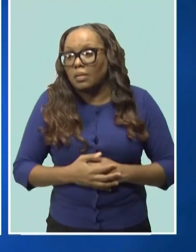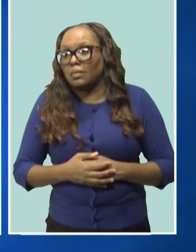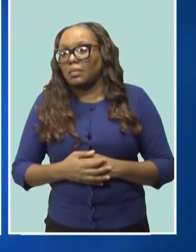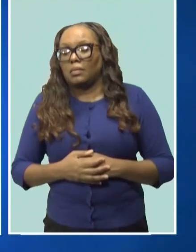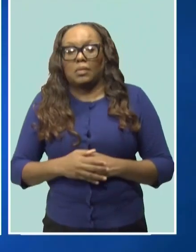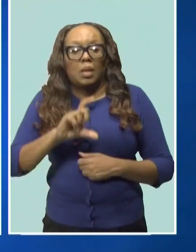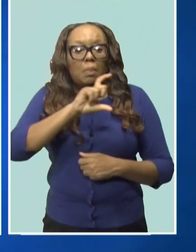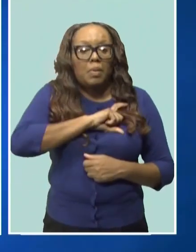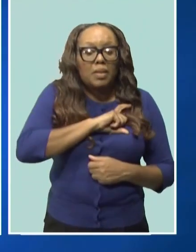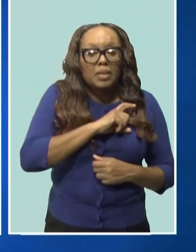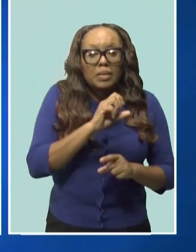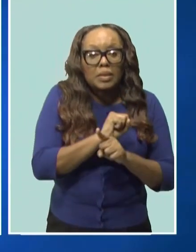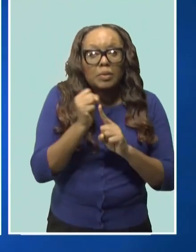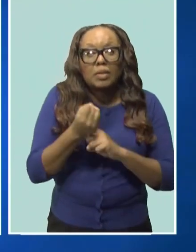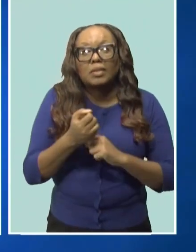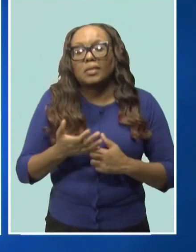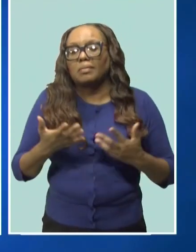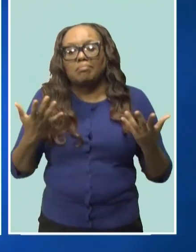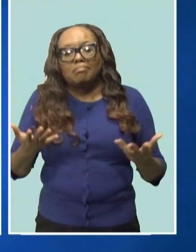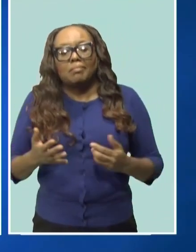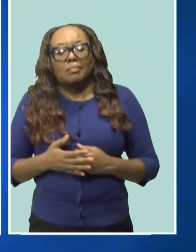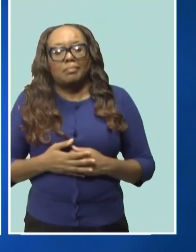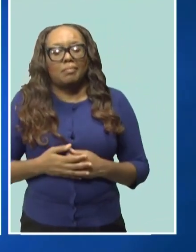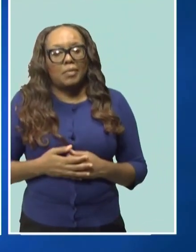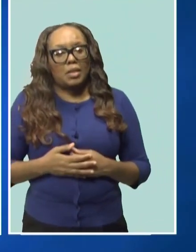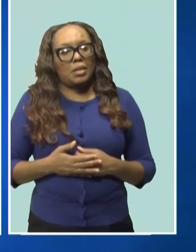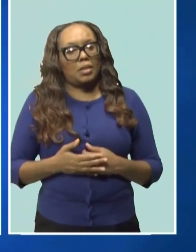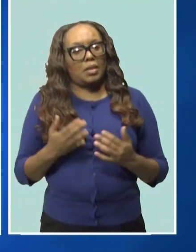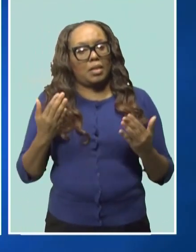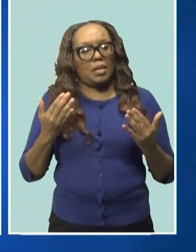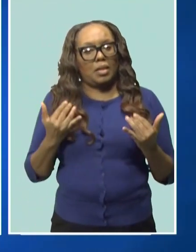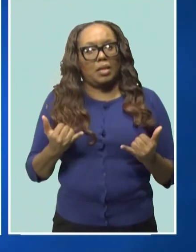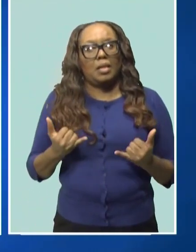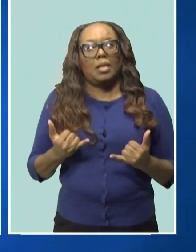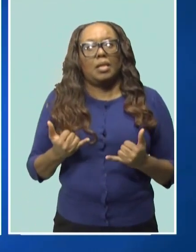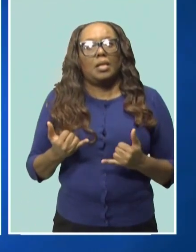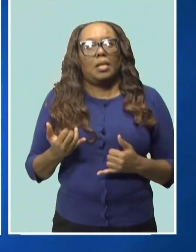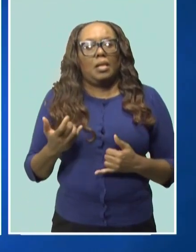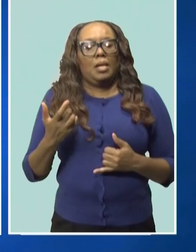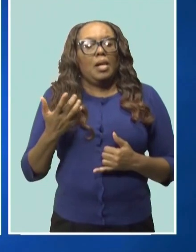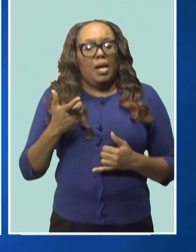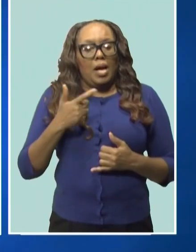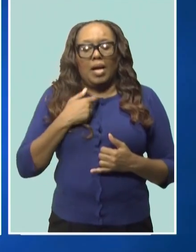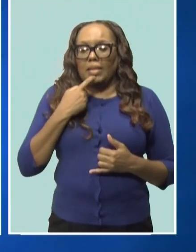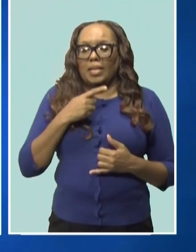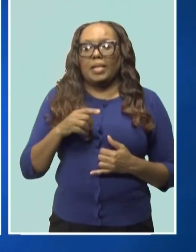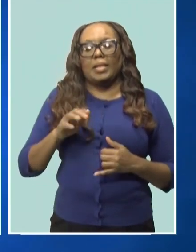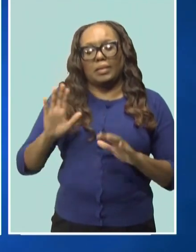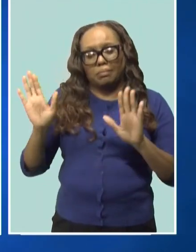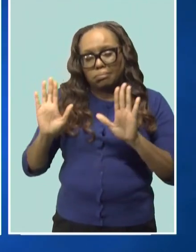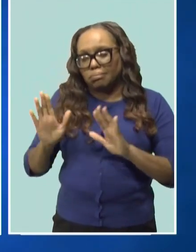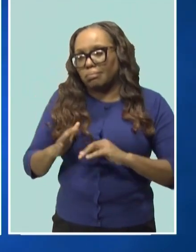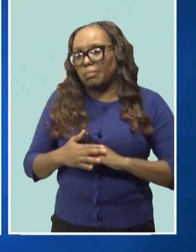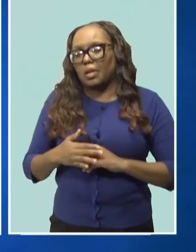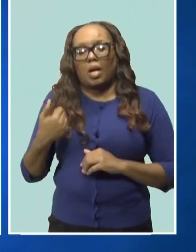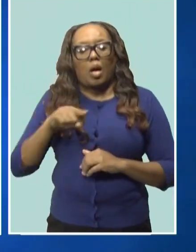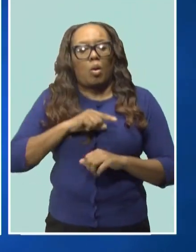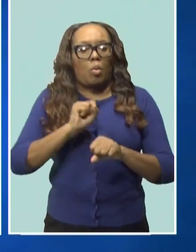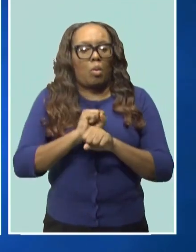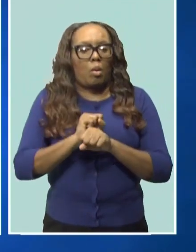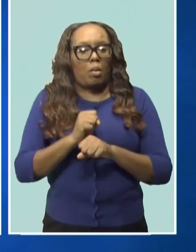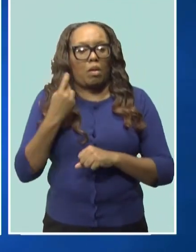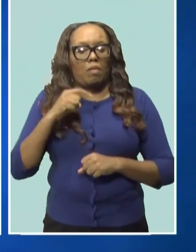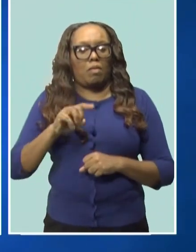Today, as I bid farewell to this genius of a man, who my partner for over 40 years, journalism would not find his